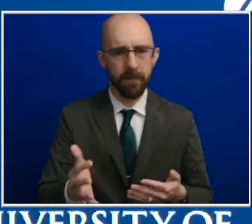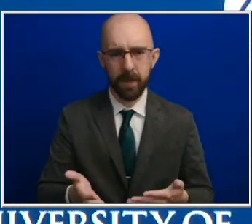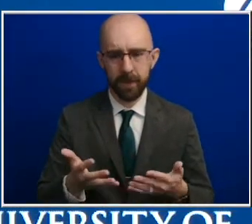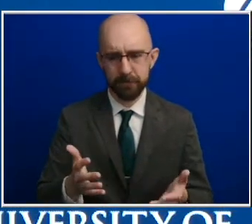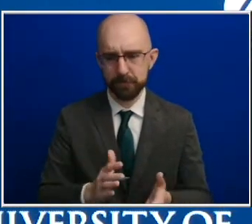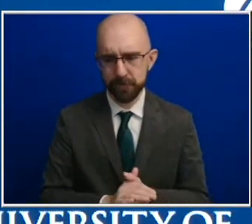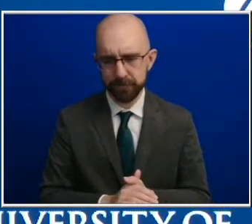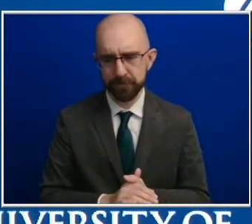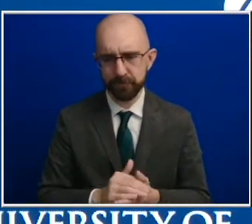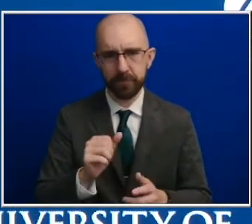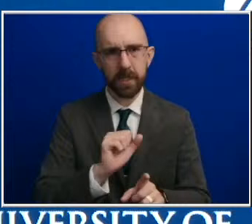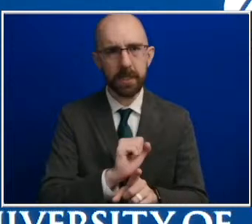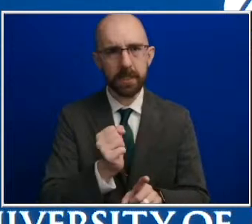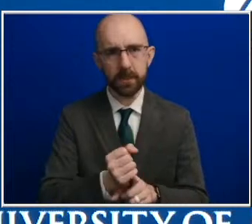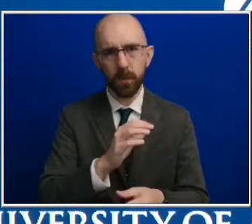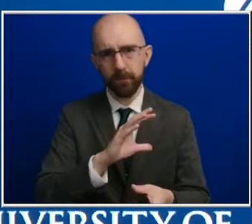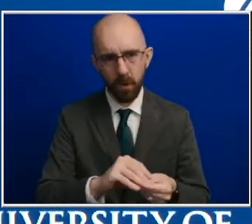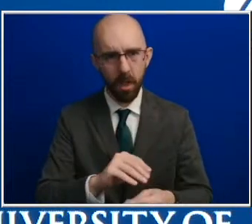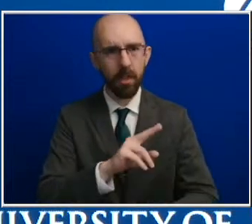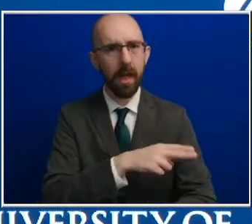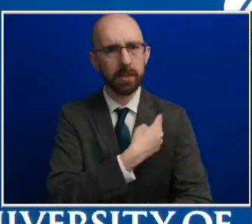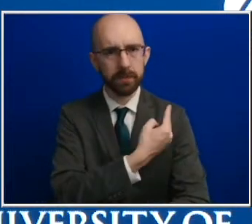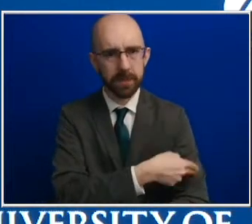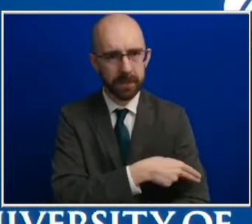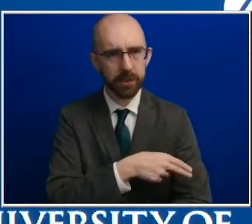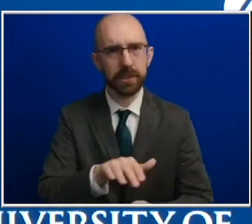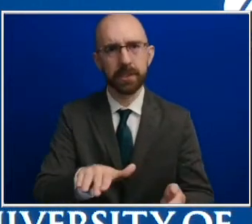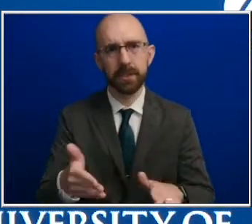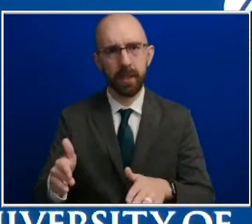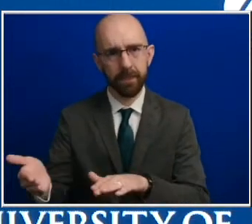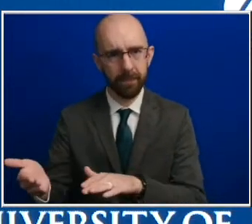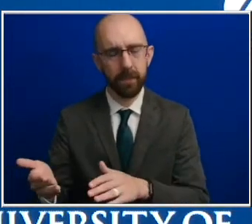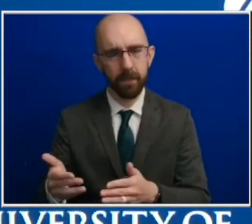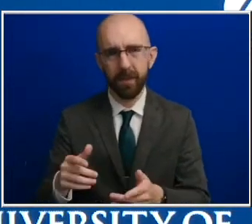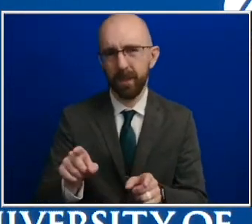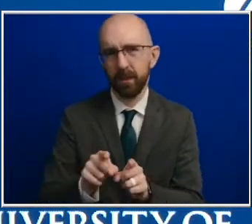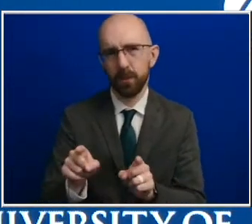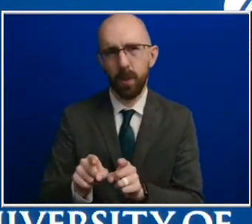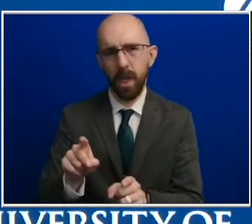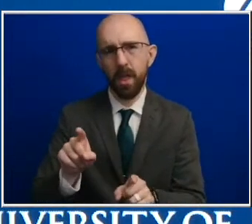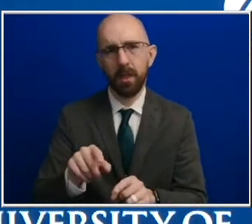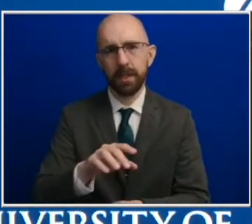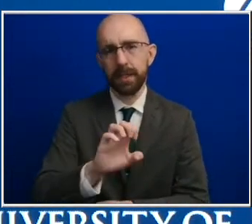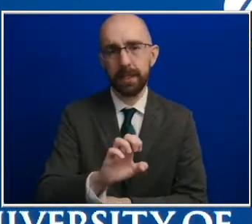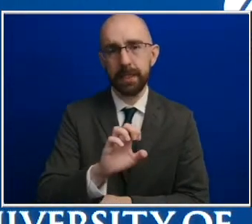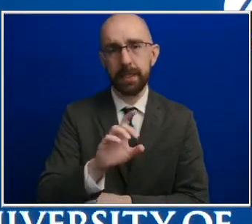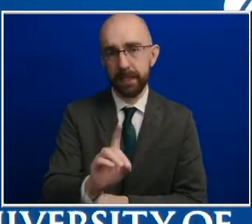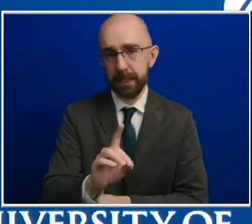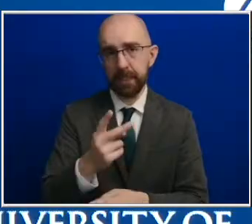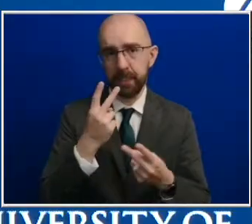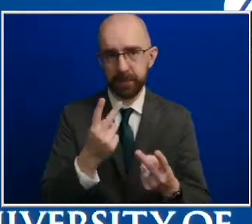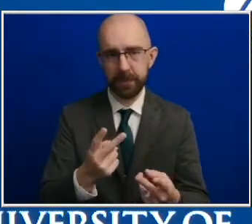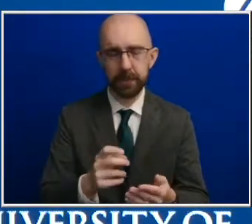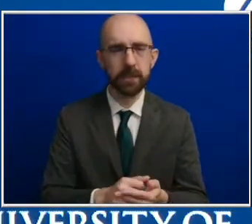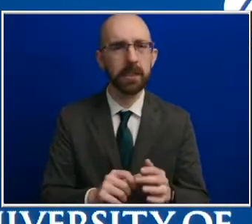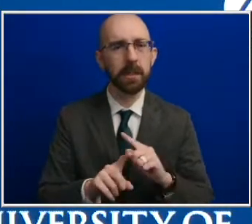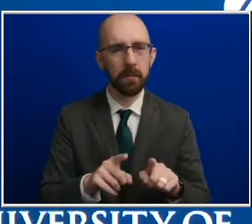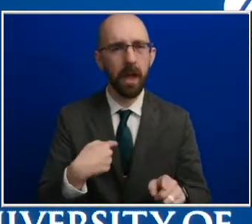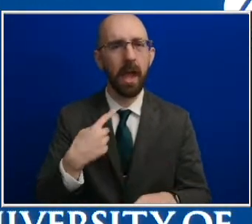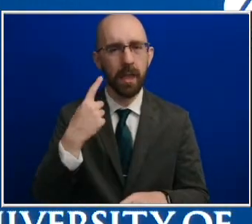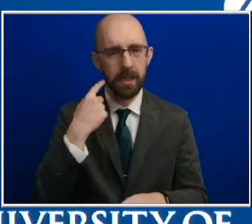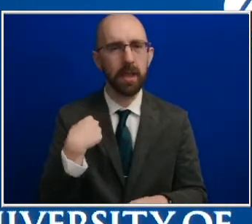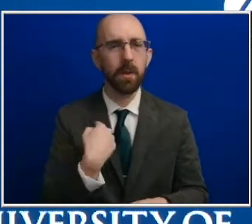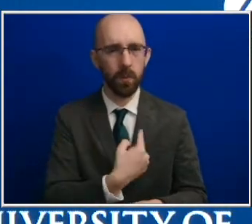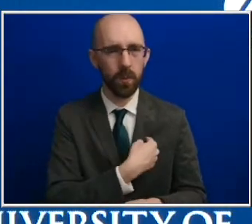cases overall and hospitalizations and deaths, as well as ED visits. But I think we do expect